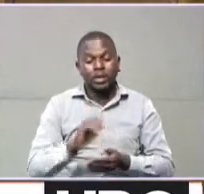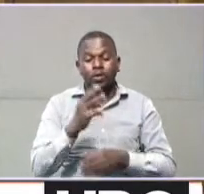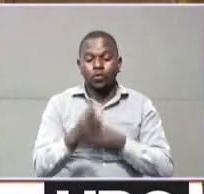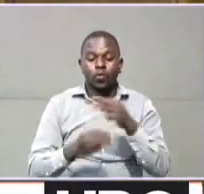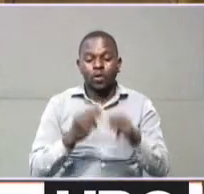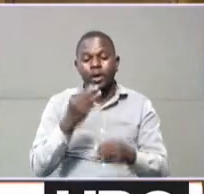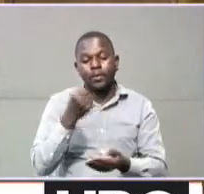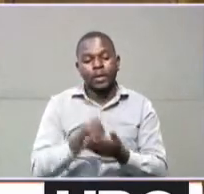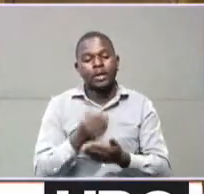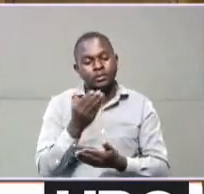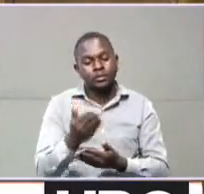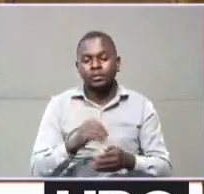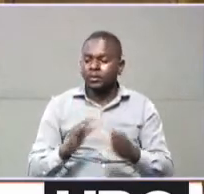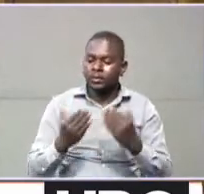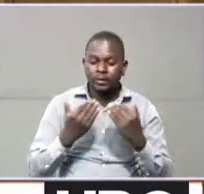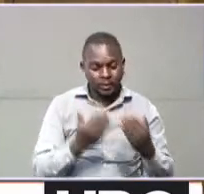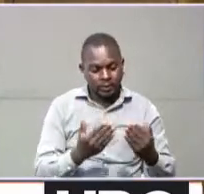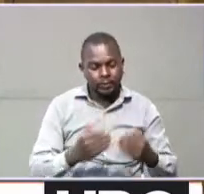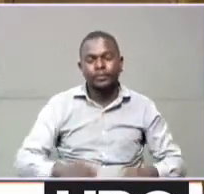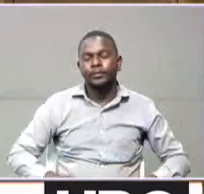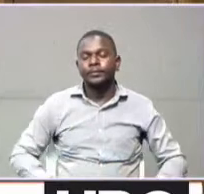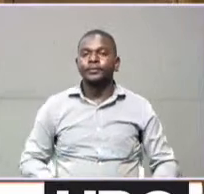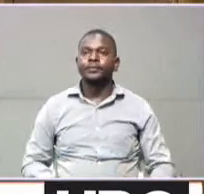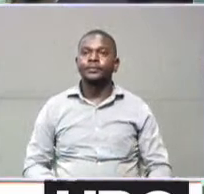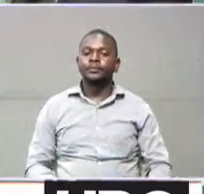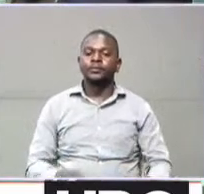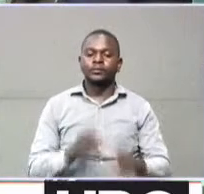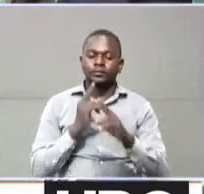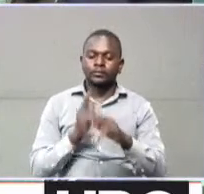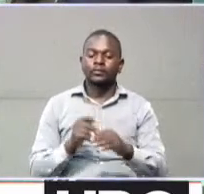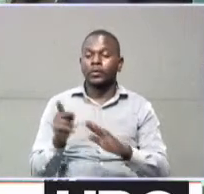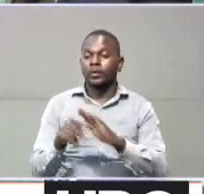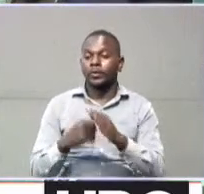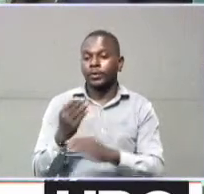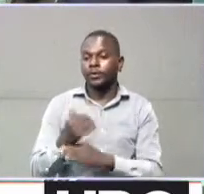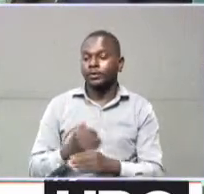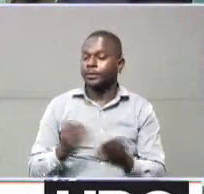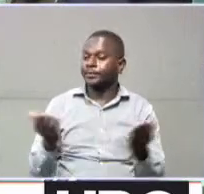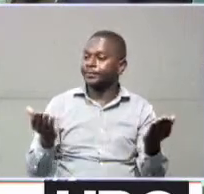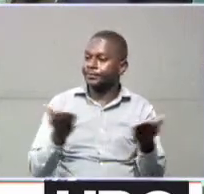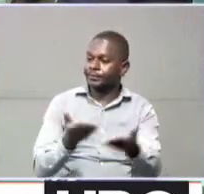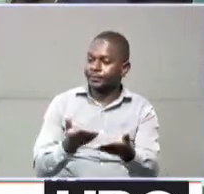bank thank you right honor prime minister